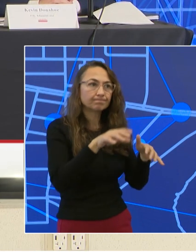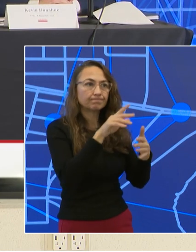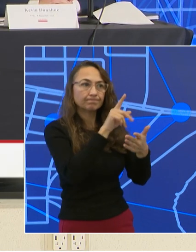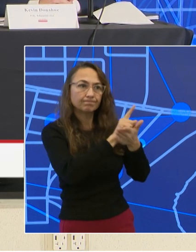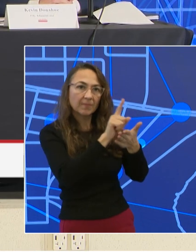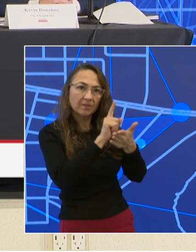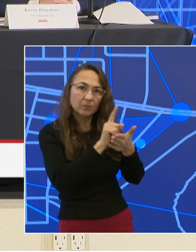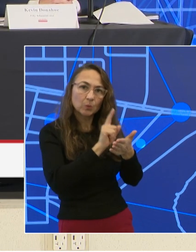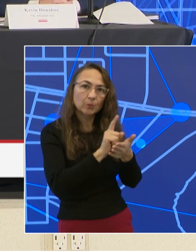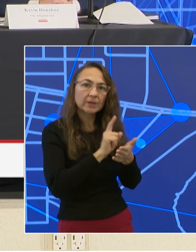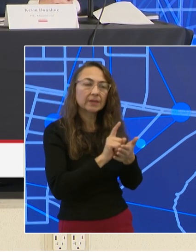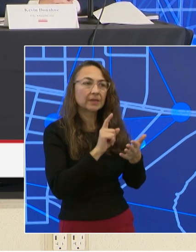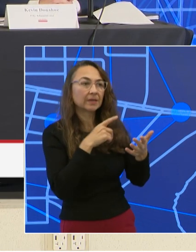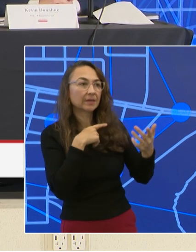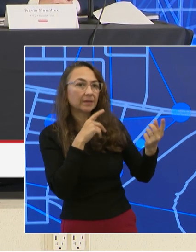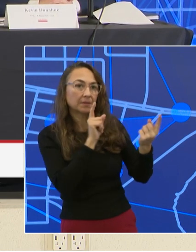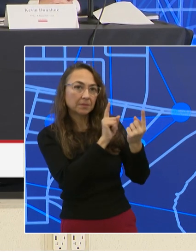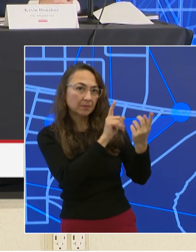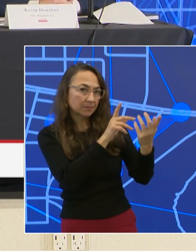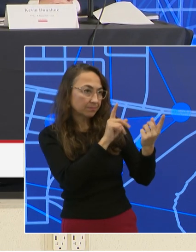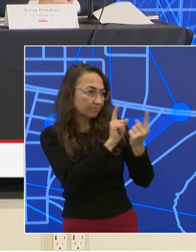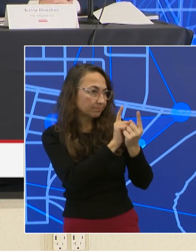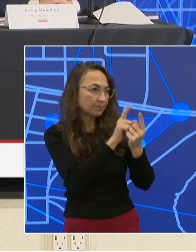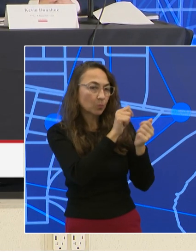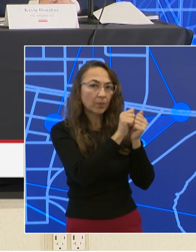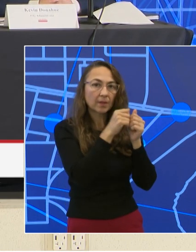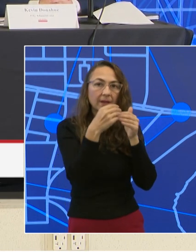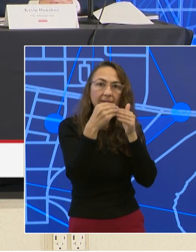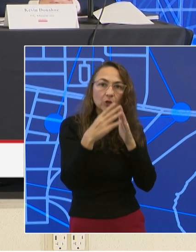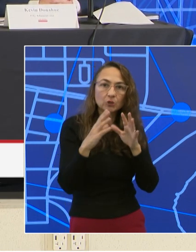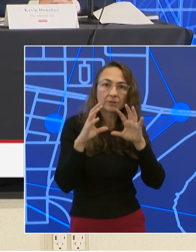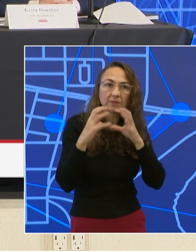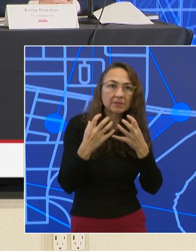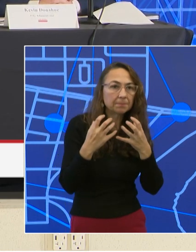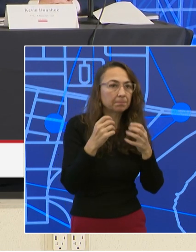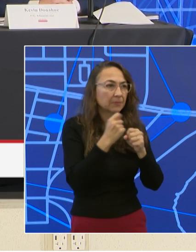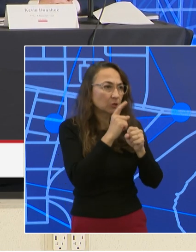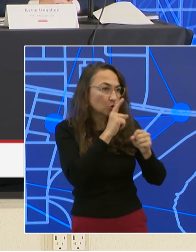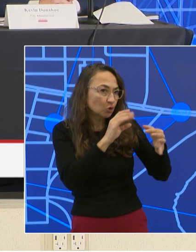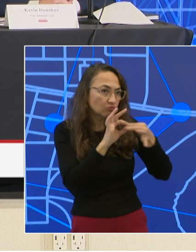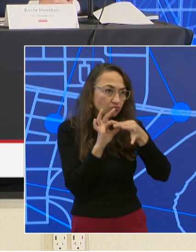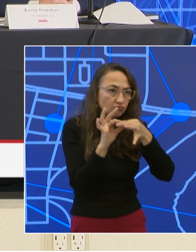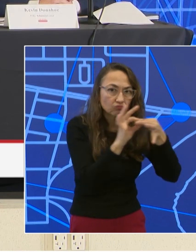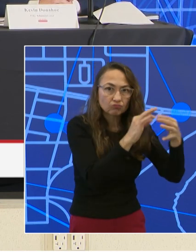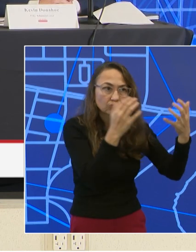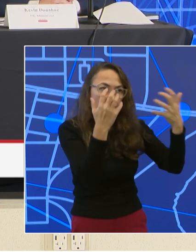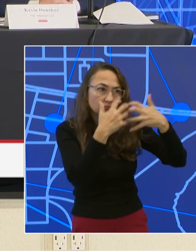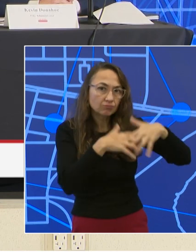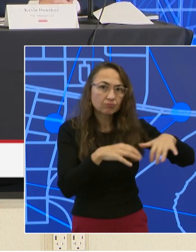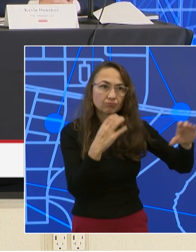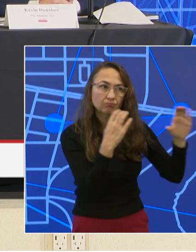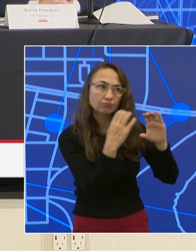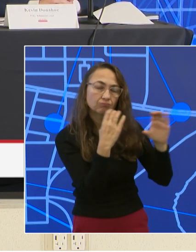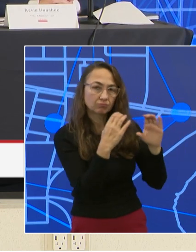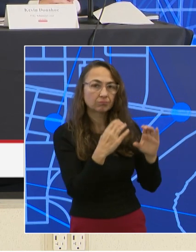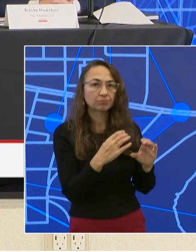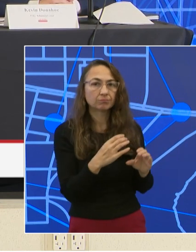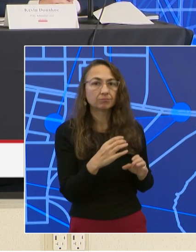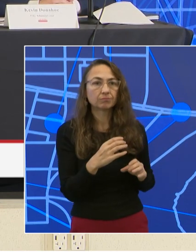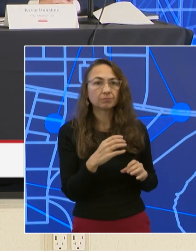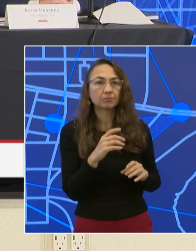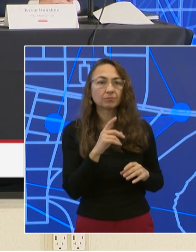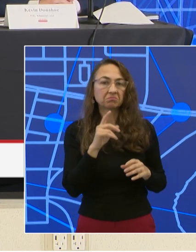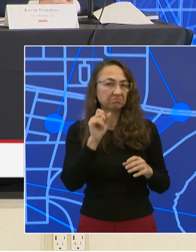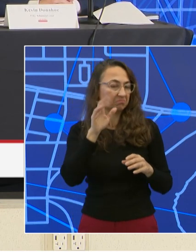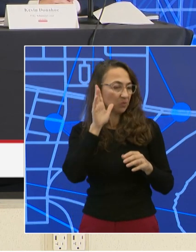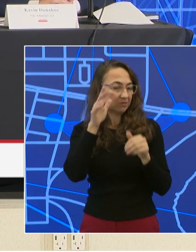members of our leadership team to talk about what's going on in our schools on a daily basis. And so we will continue those efforts because, as the mayor has